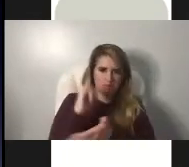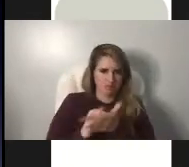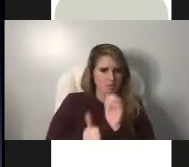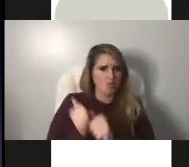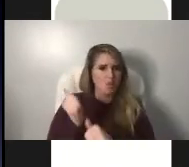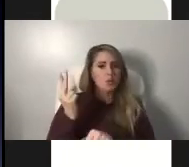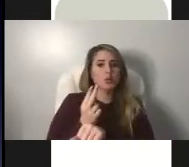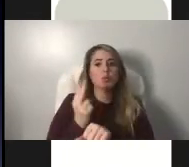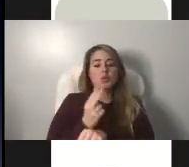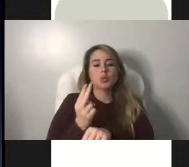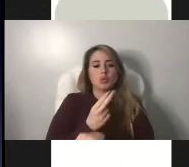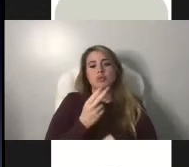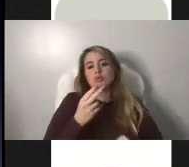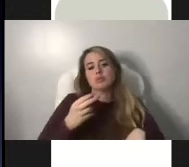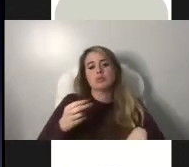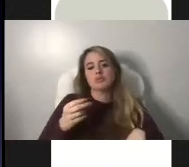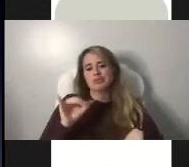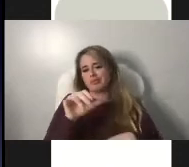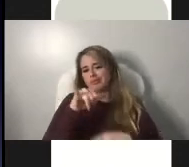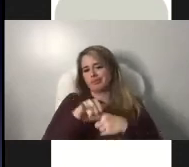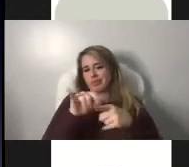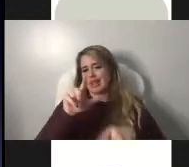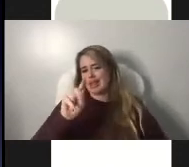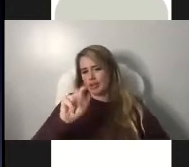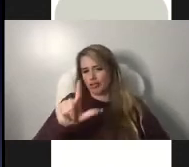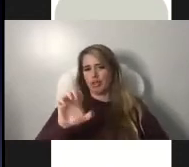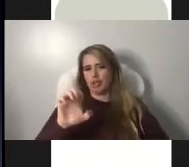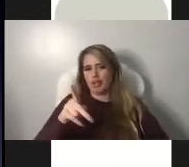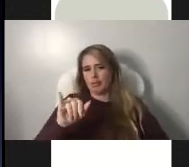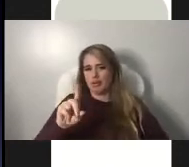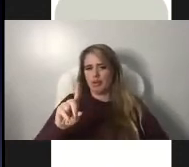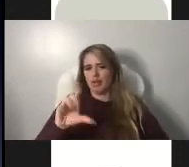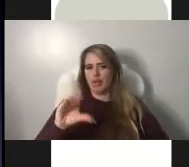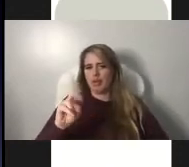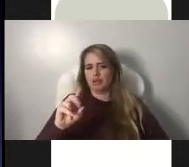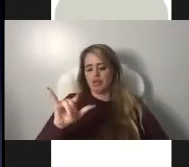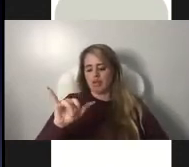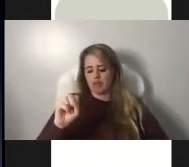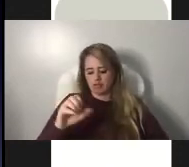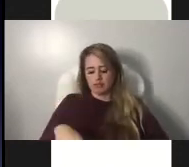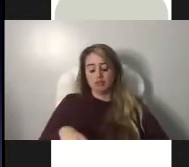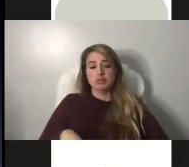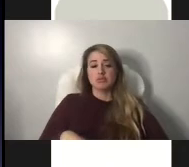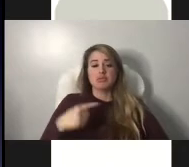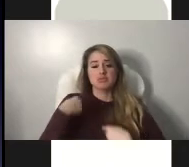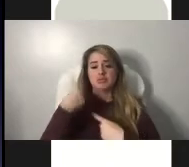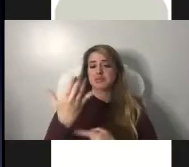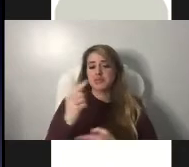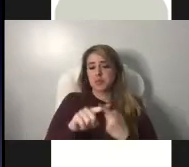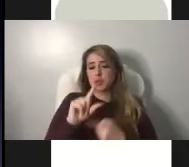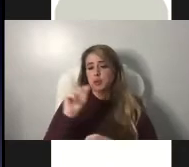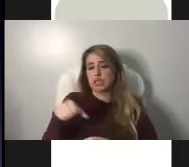or lateral epicondylitis. And it's been found, even though this has been around for 15 or 20 years, that it's